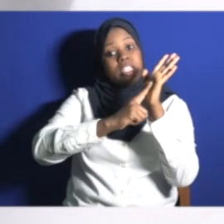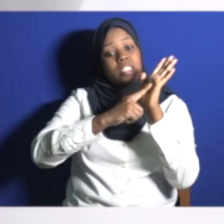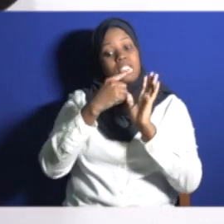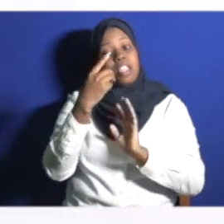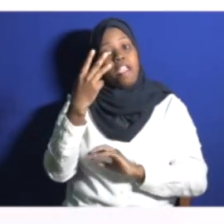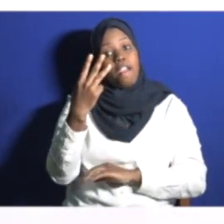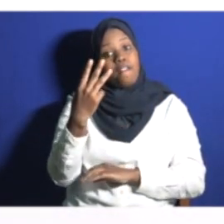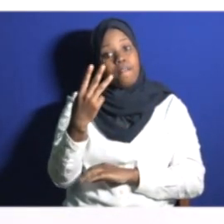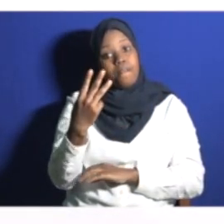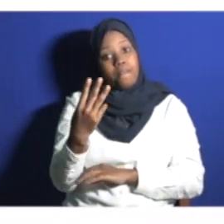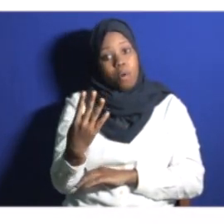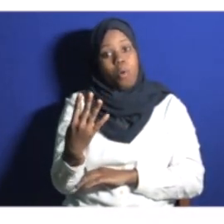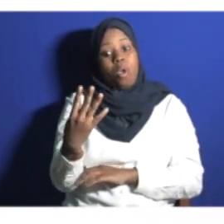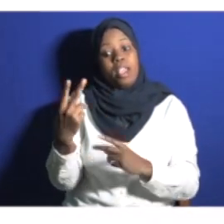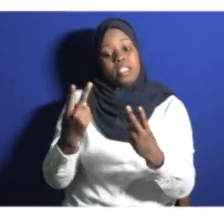8. Very good.